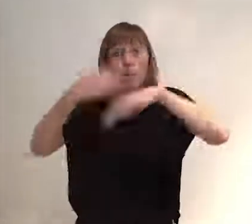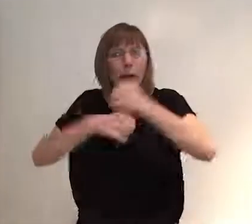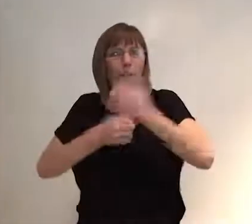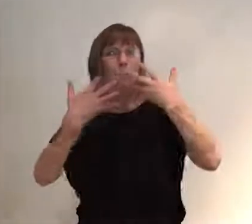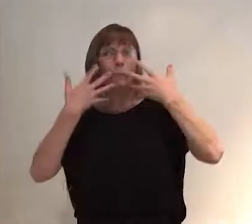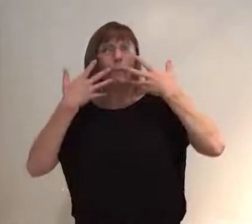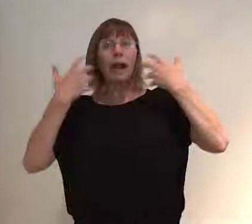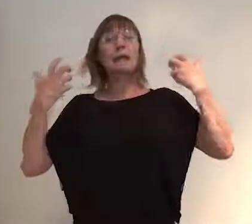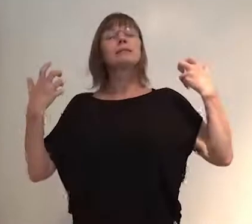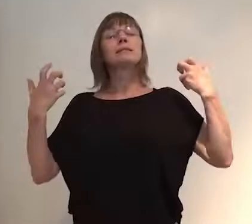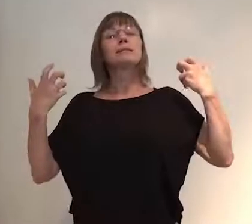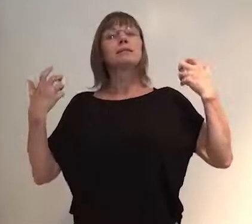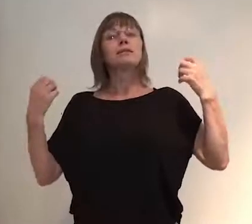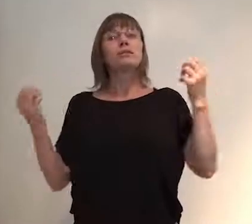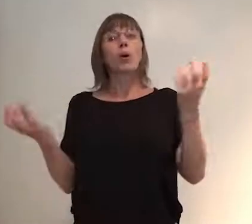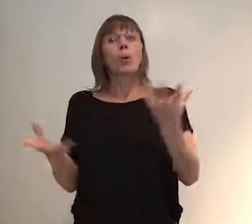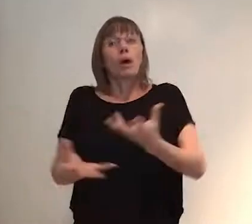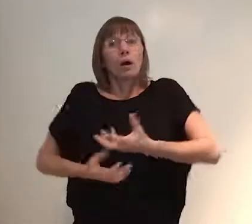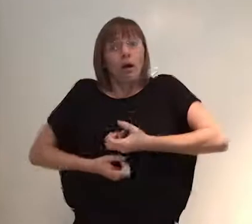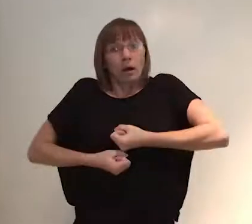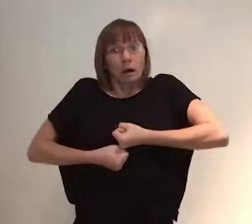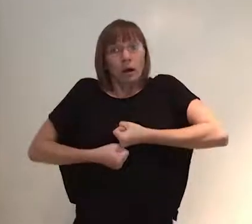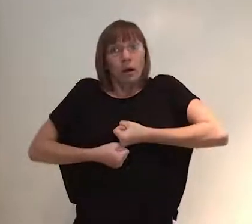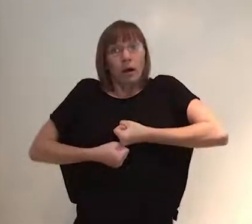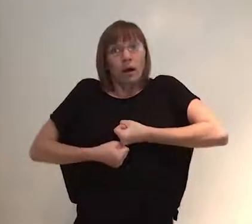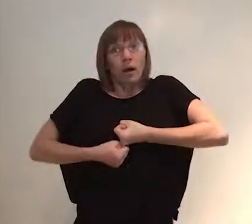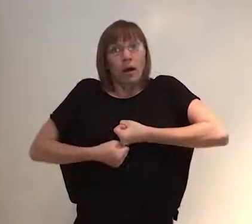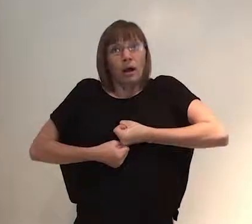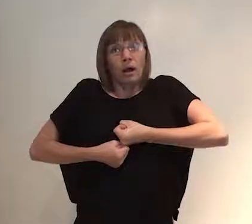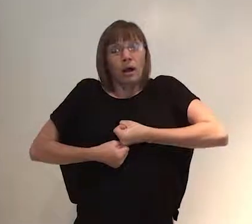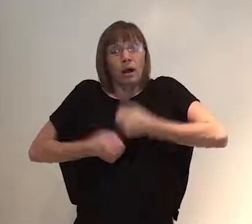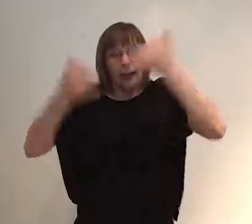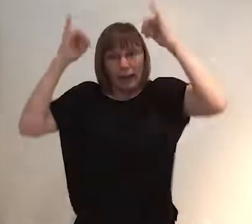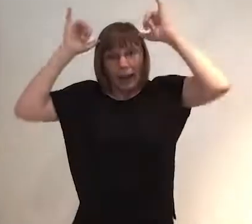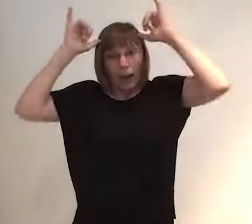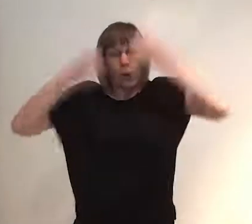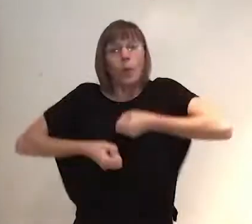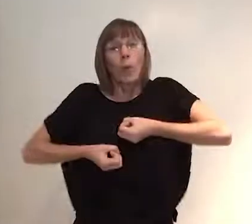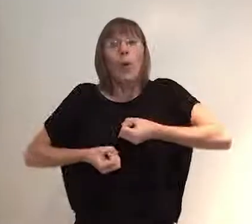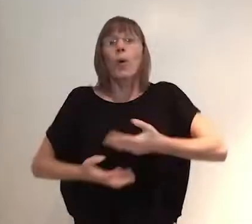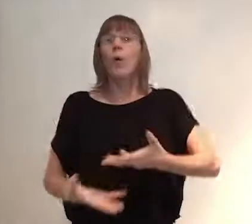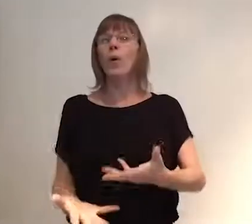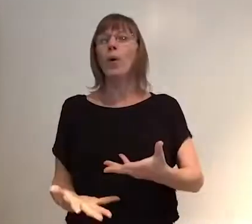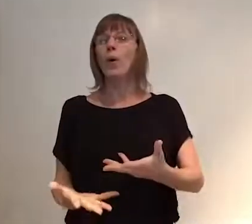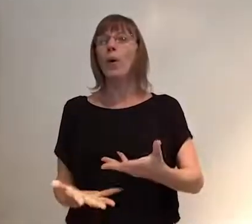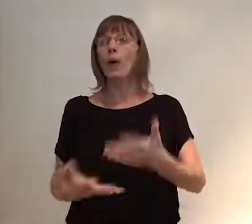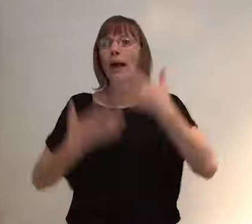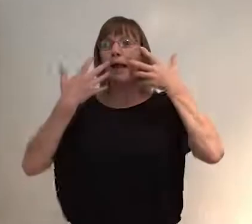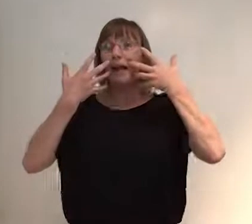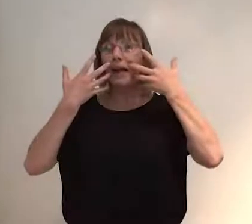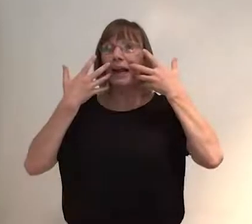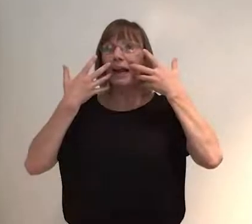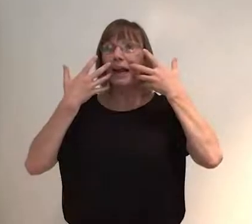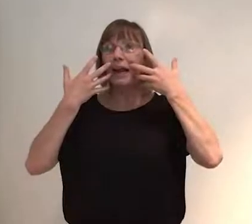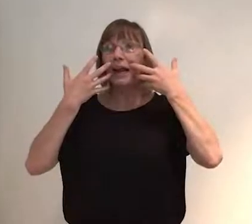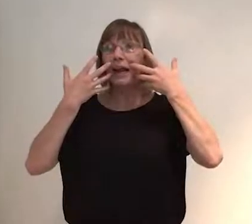then as we breathe out, leads us into our cat pose.